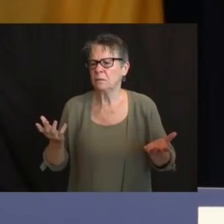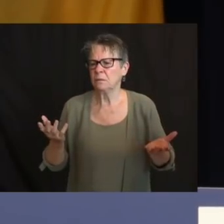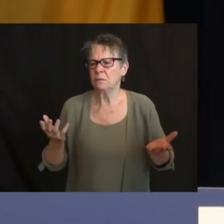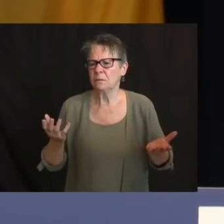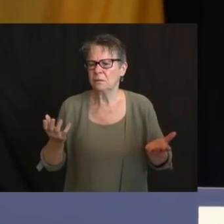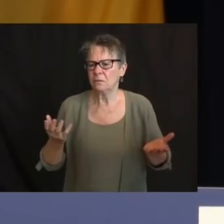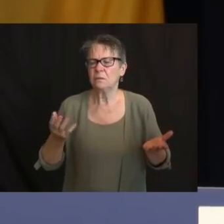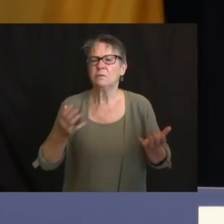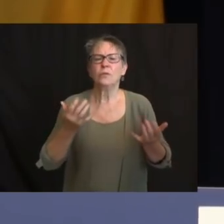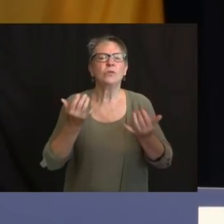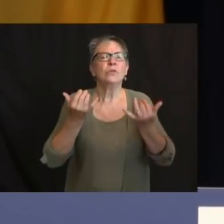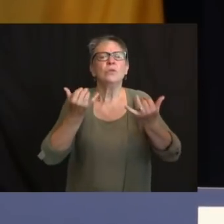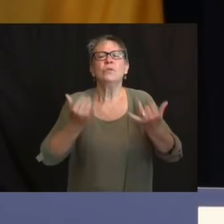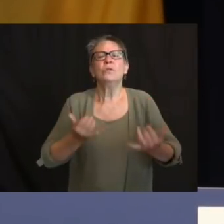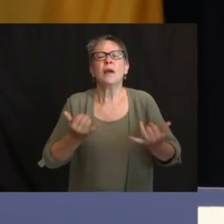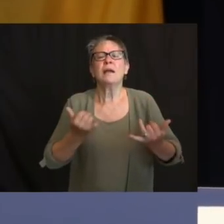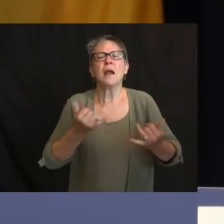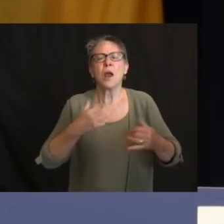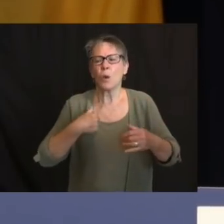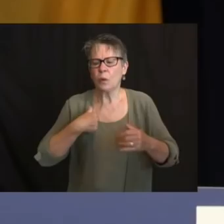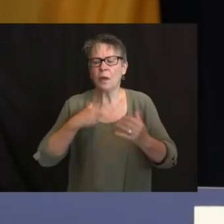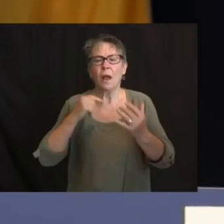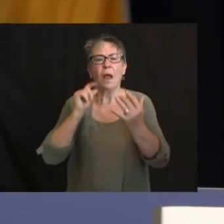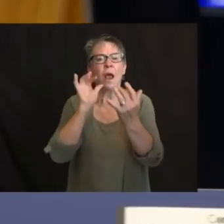out for the next couple of months.